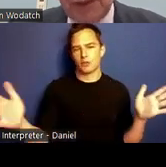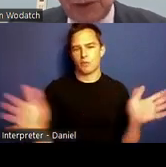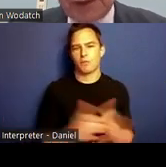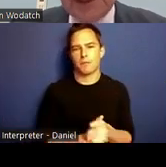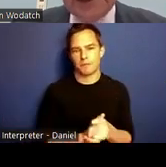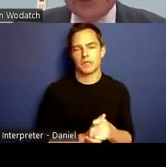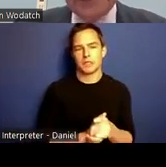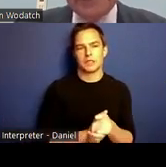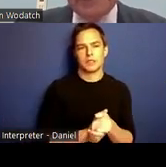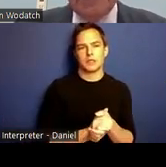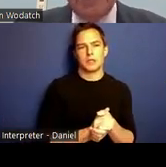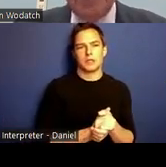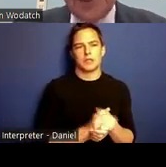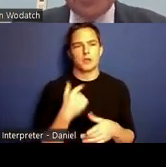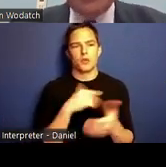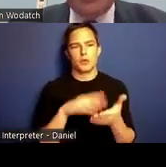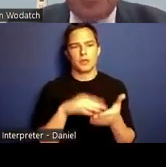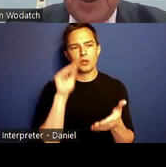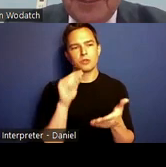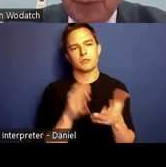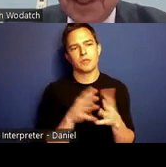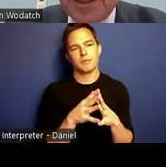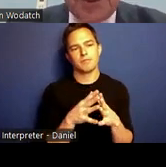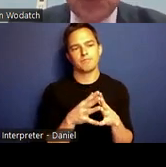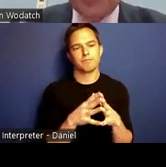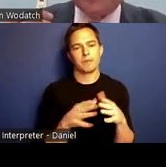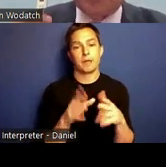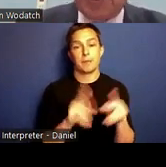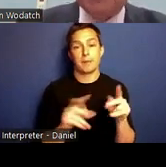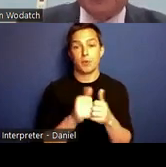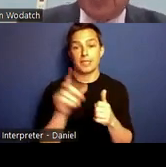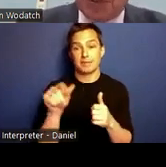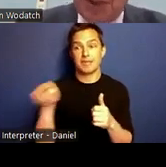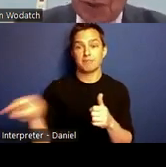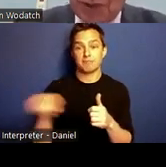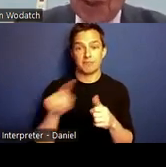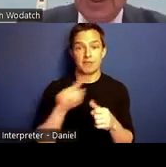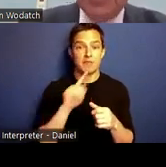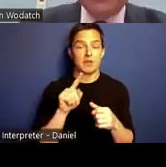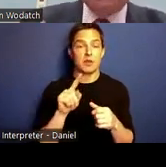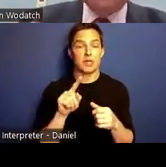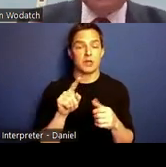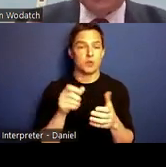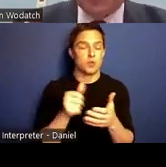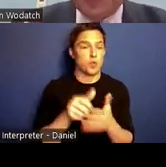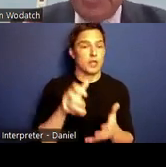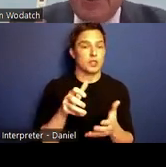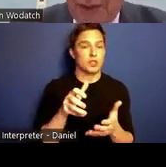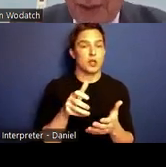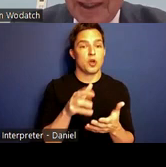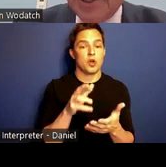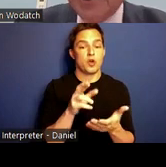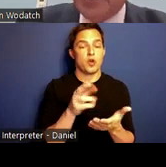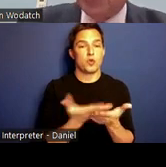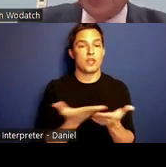we learned basically that people with disabilities were an incredibly rich resource. They not only understood